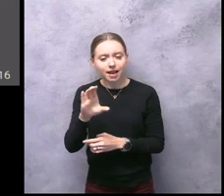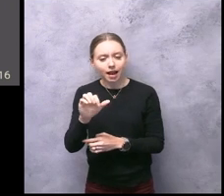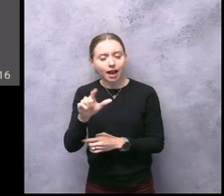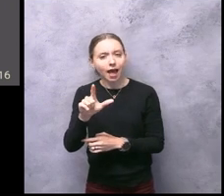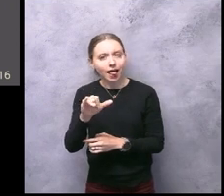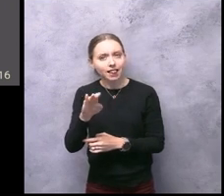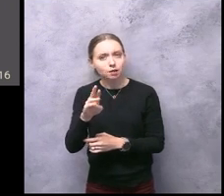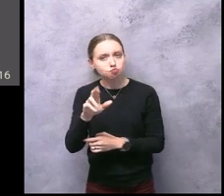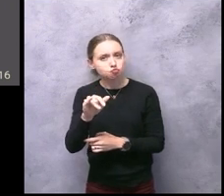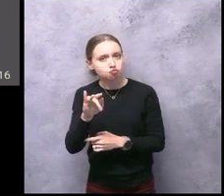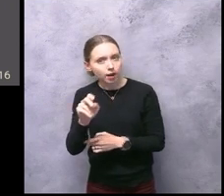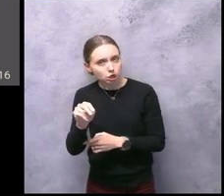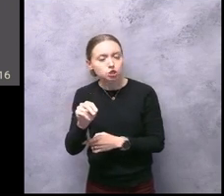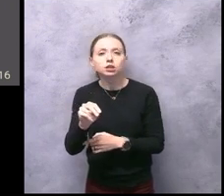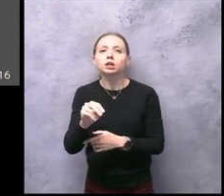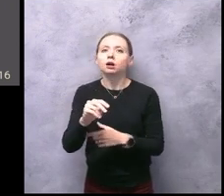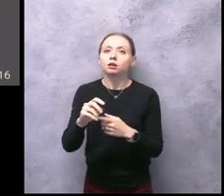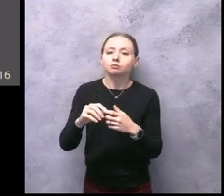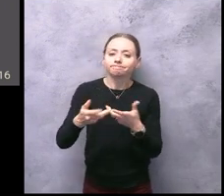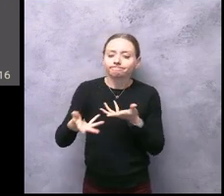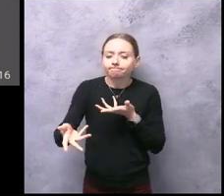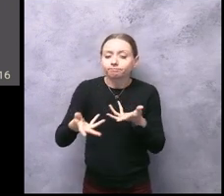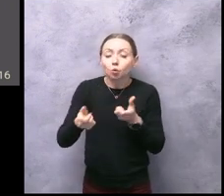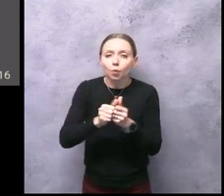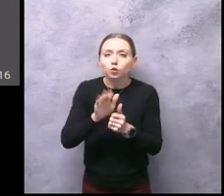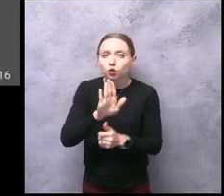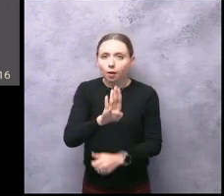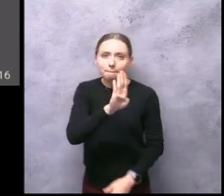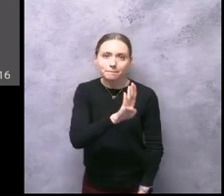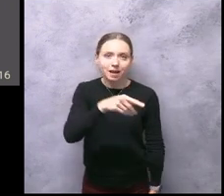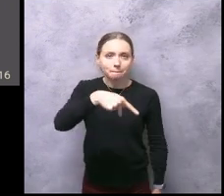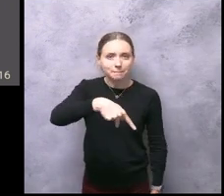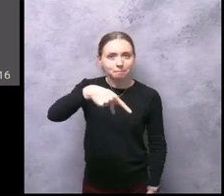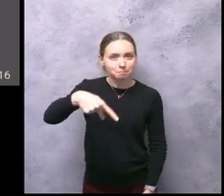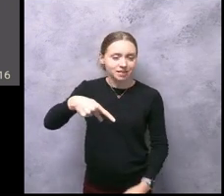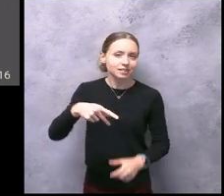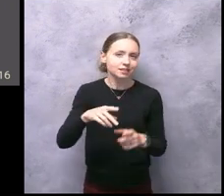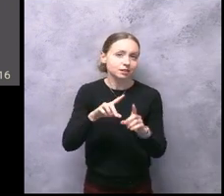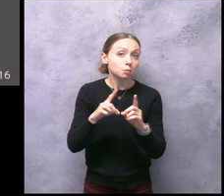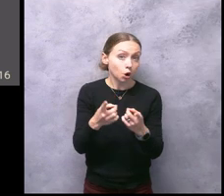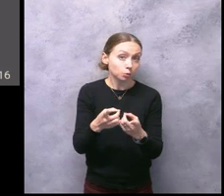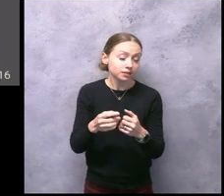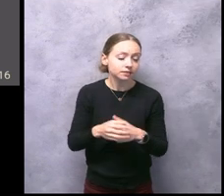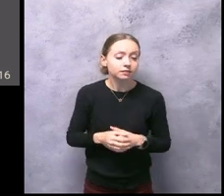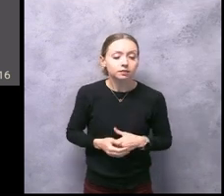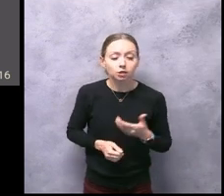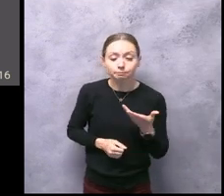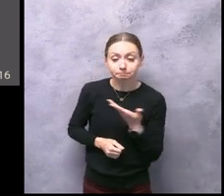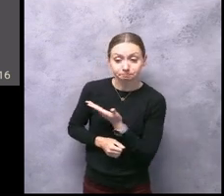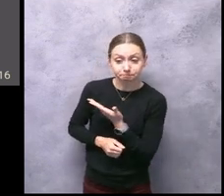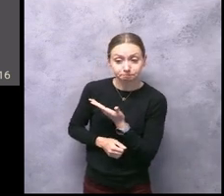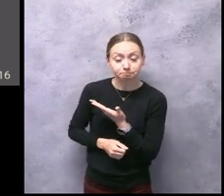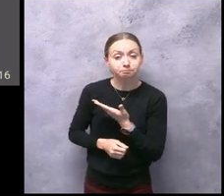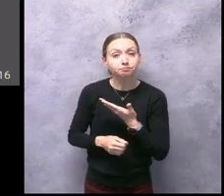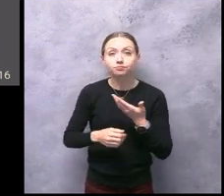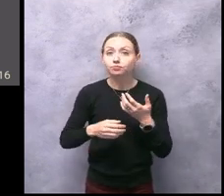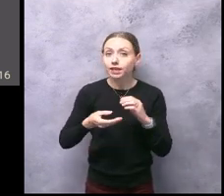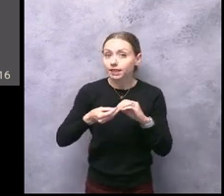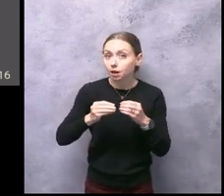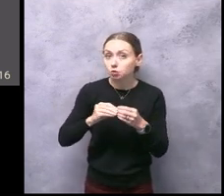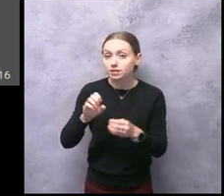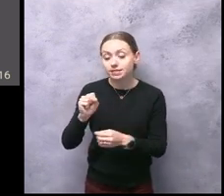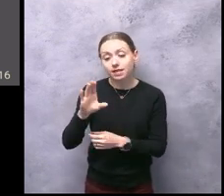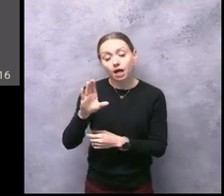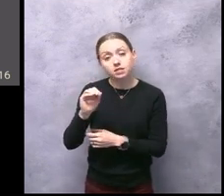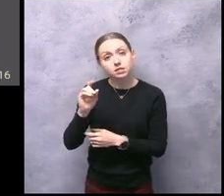by communication with your BPP department. And so these are the numbers that Scott